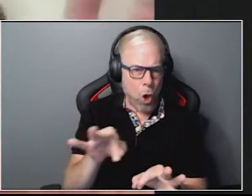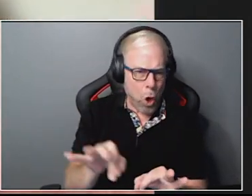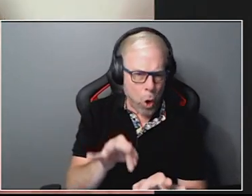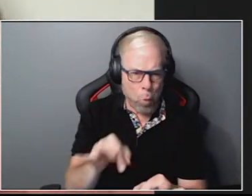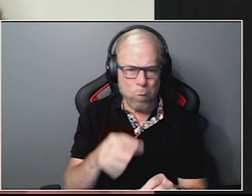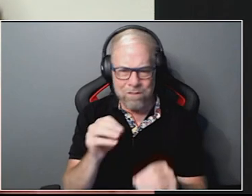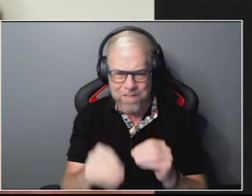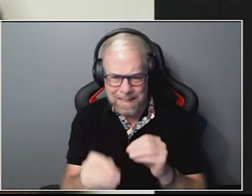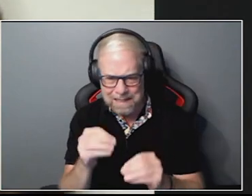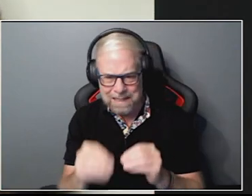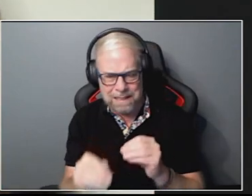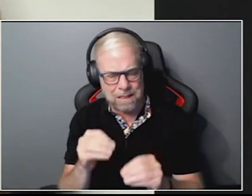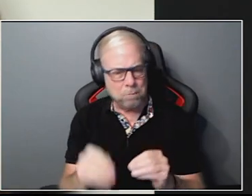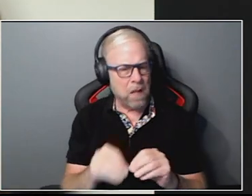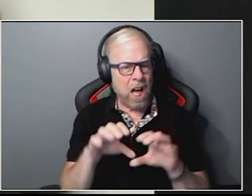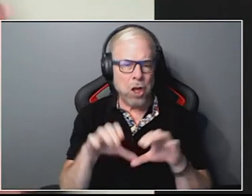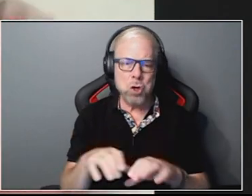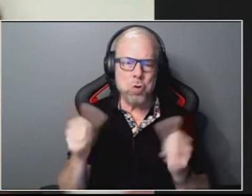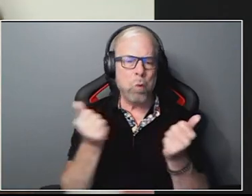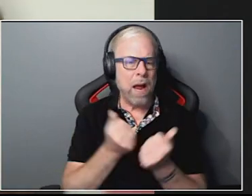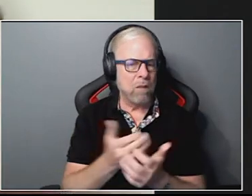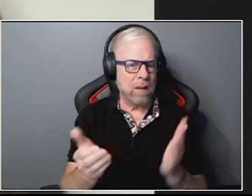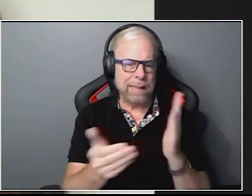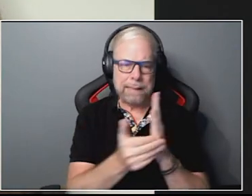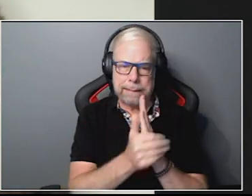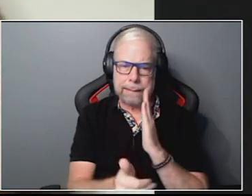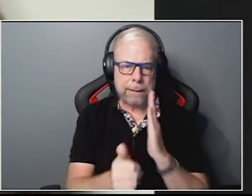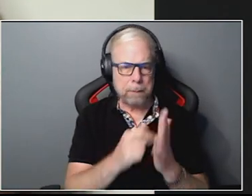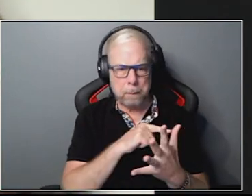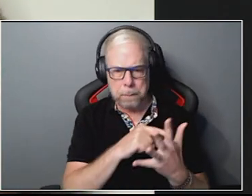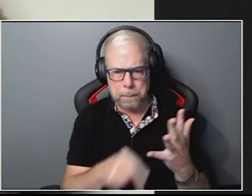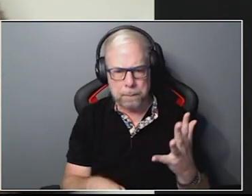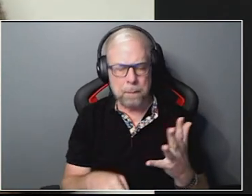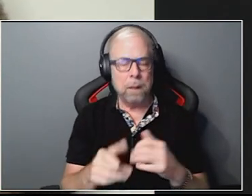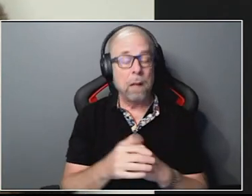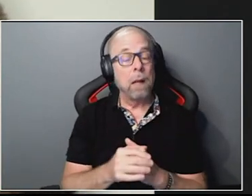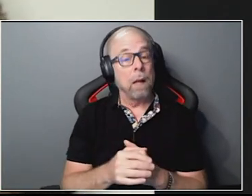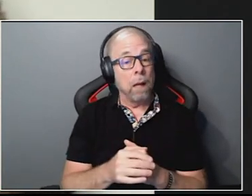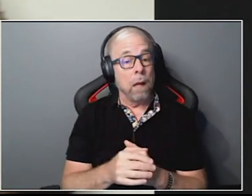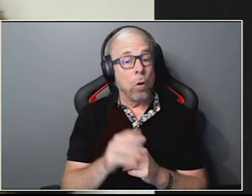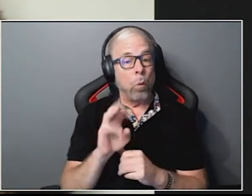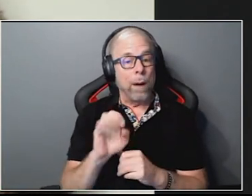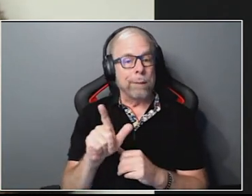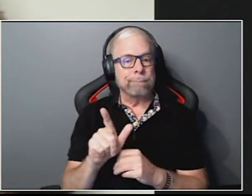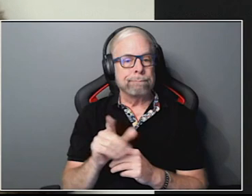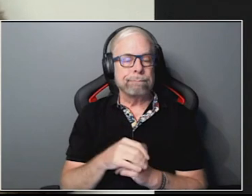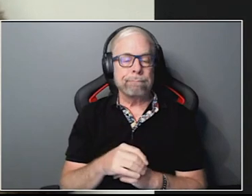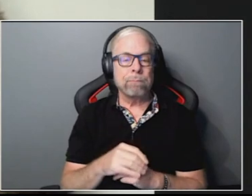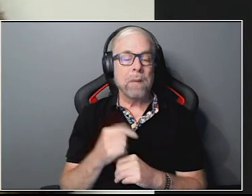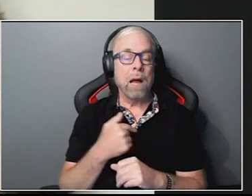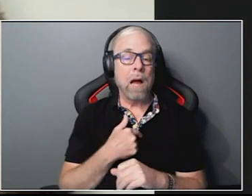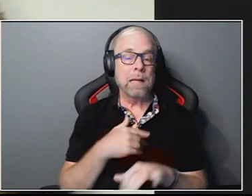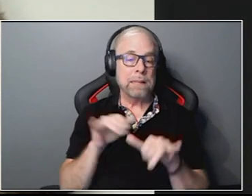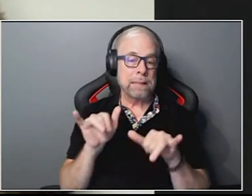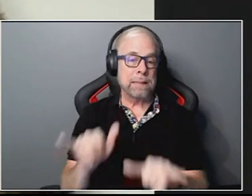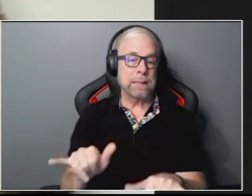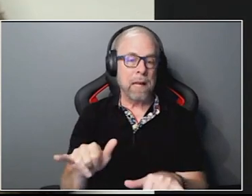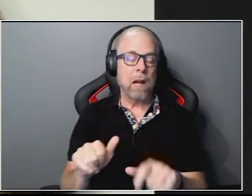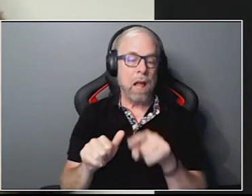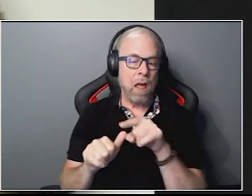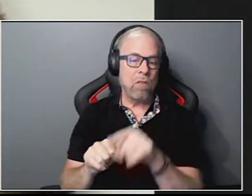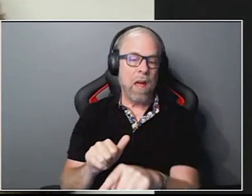nothing that I could not do. Absolutely nothing. Well, I stayed on the Katie Hines for